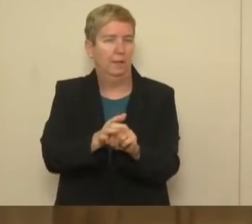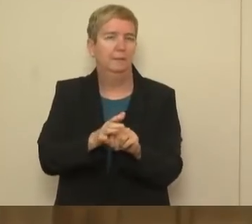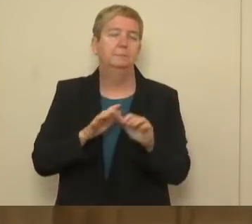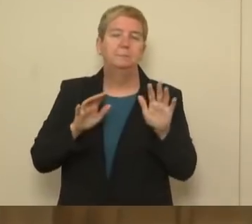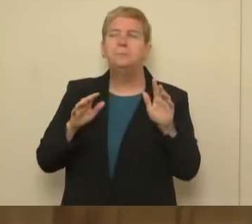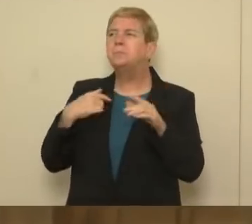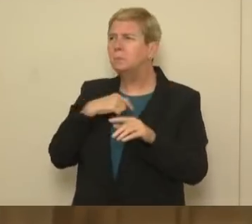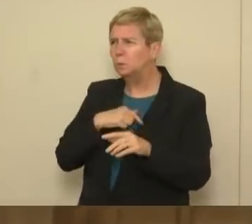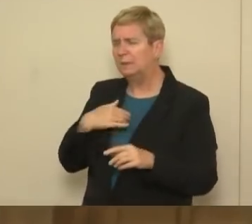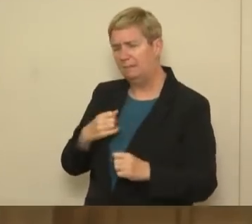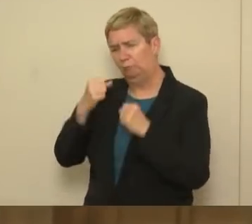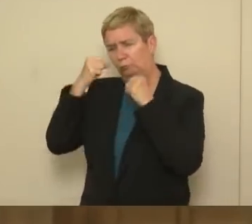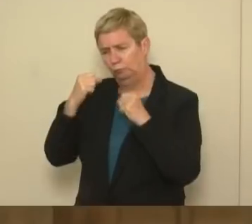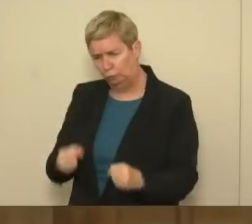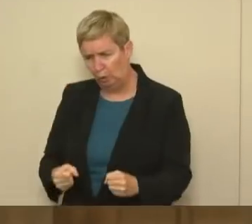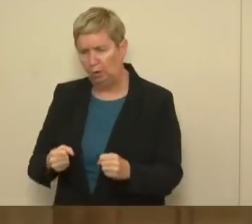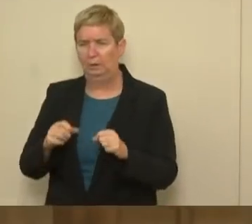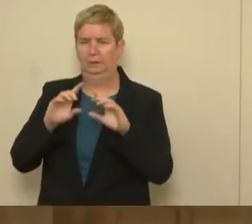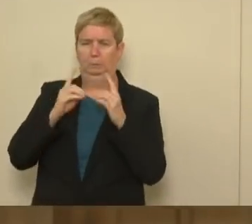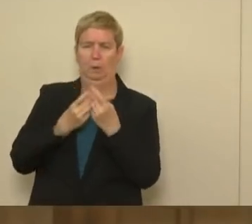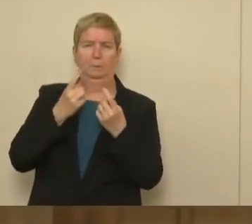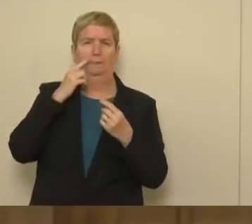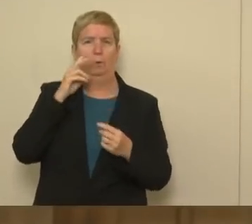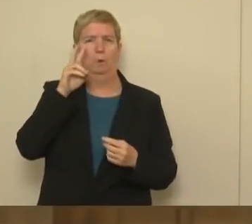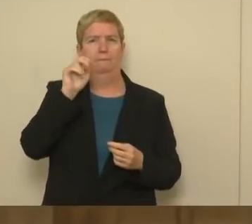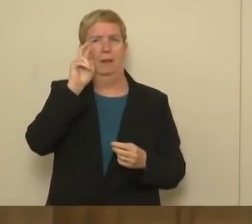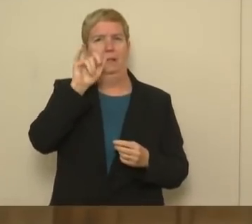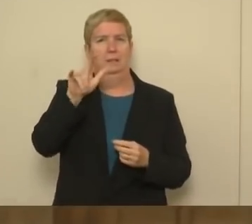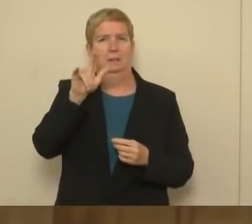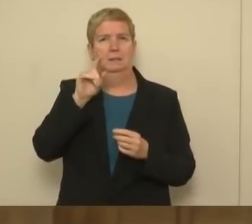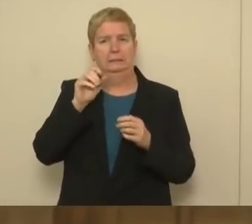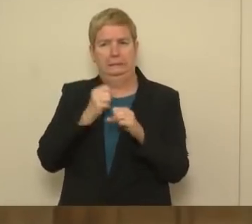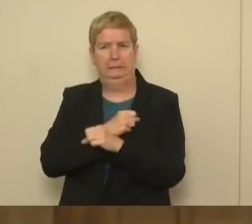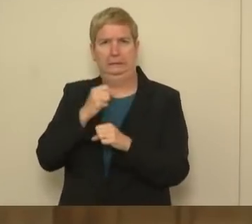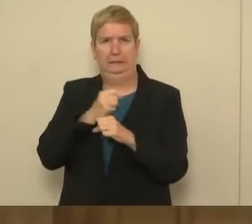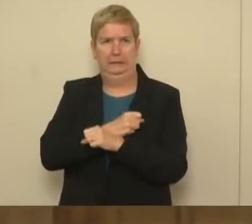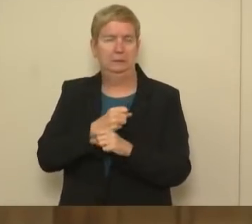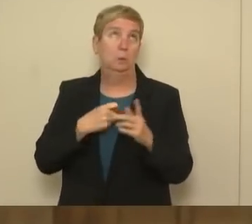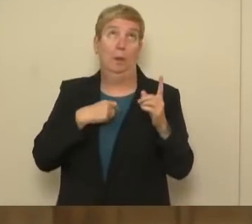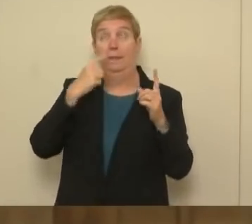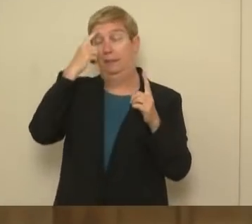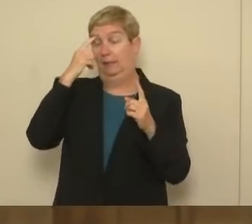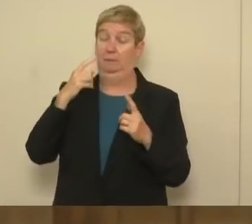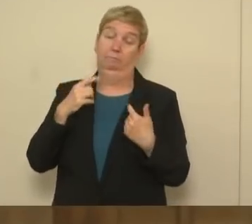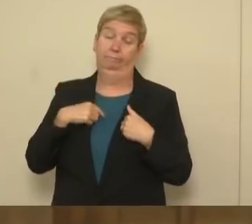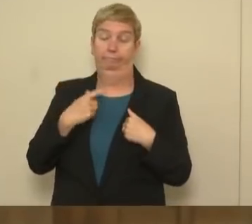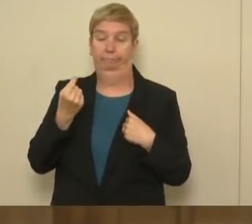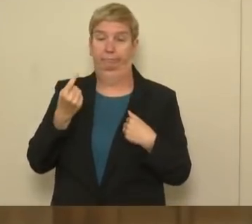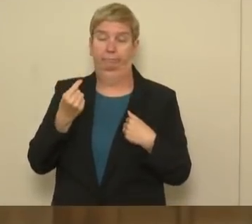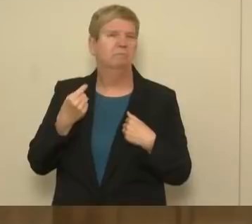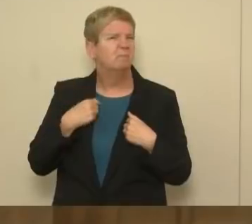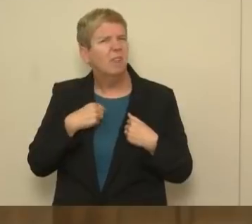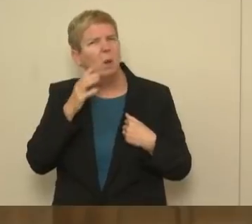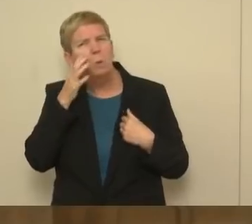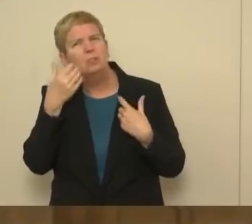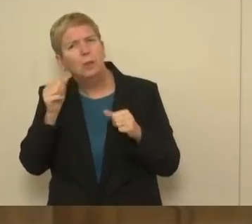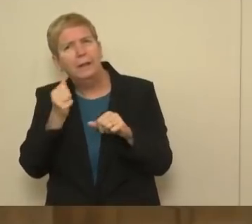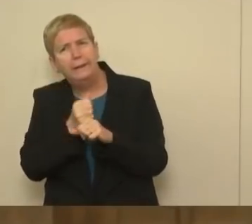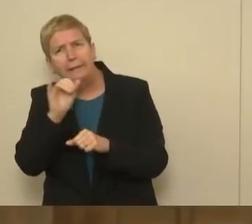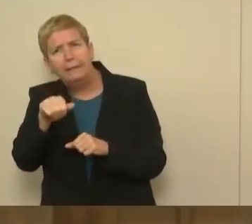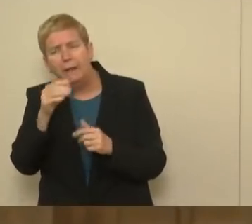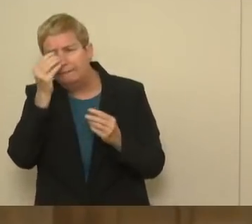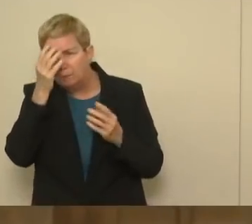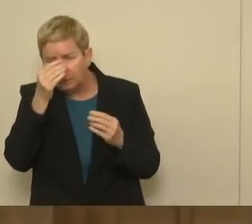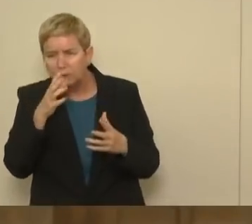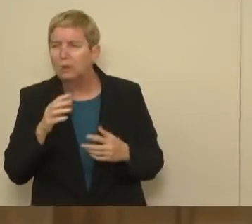Vital Statistics, and so we can, I think the way I would do that is just ask them, and we'll try to get that data for,